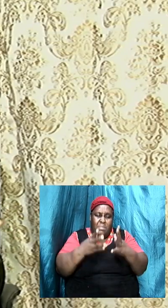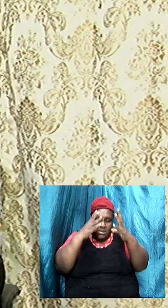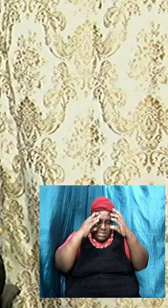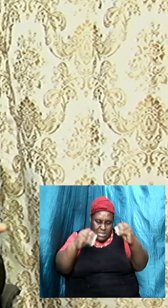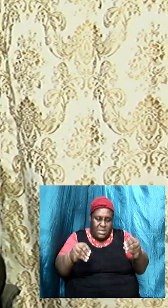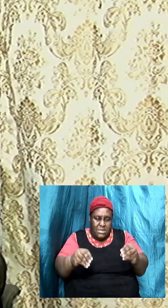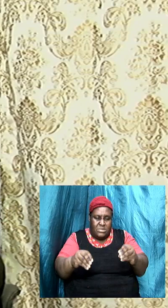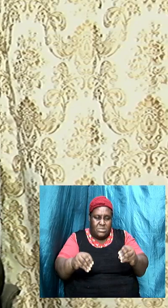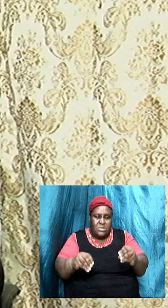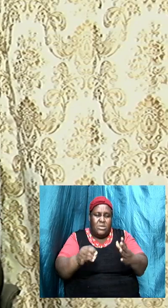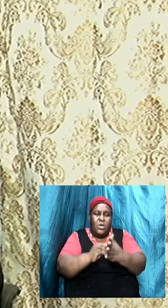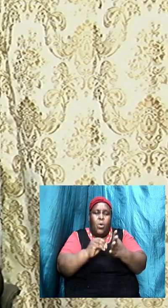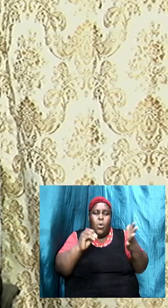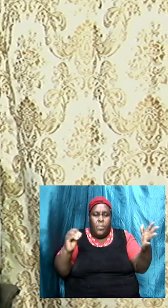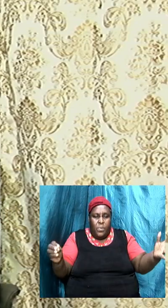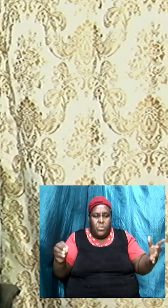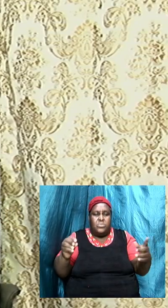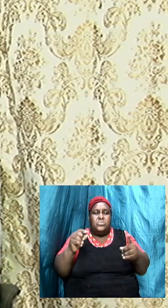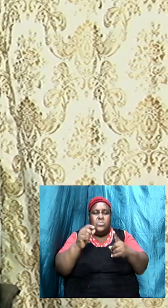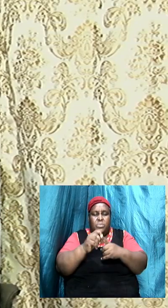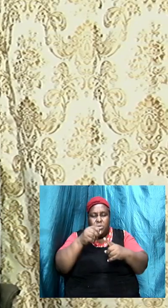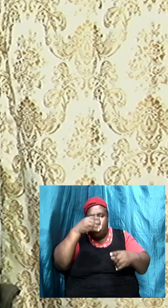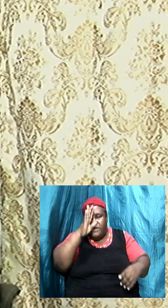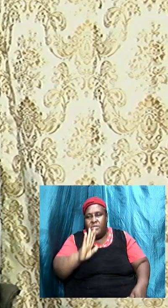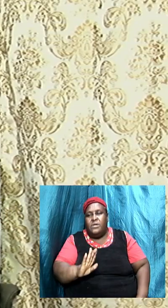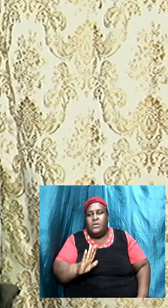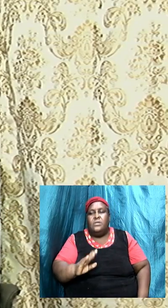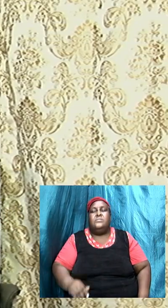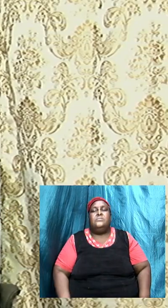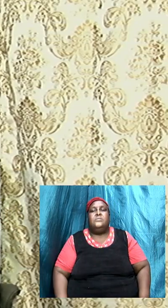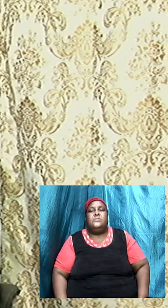Hebrews 4 verses 15.